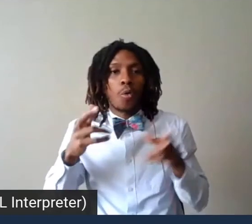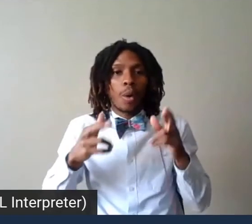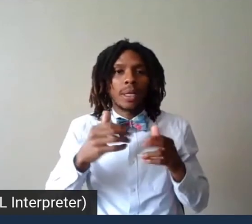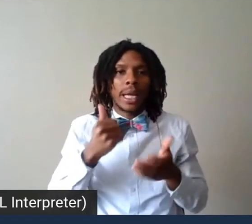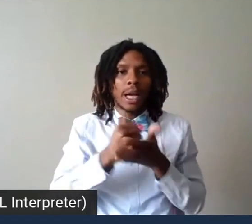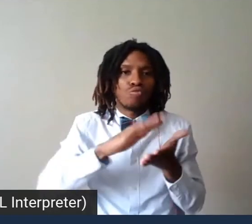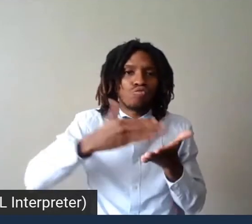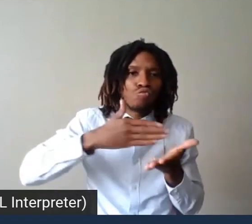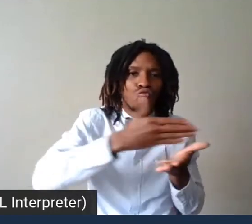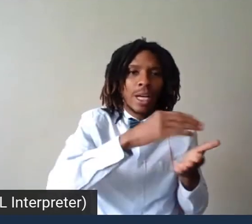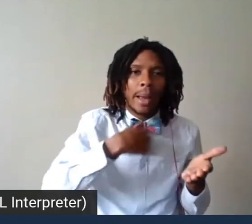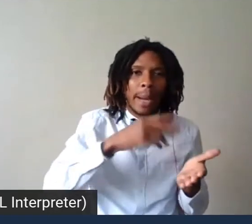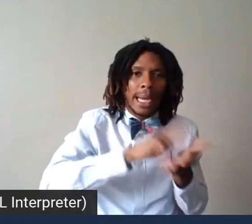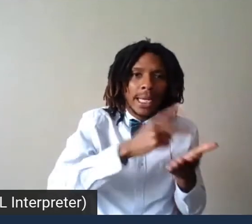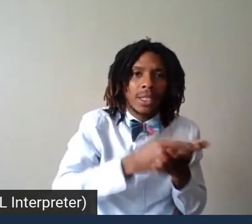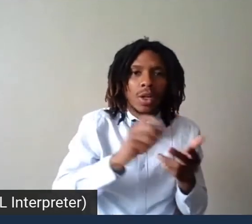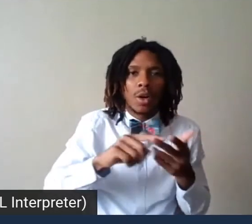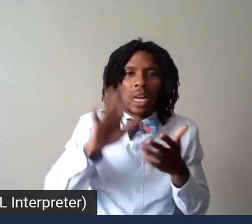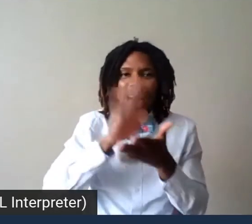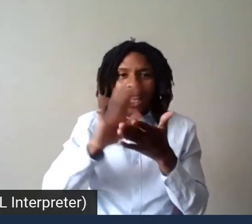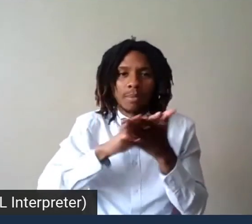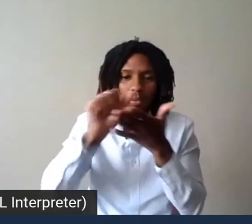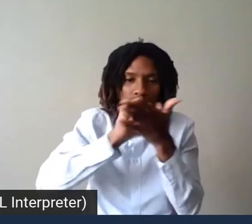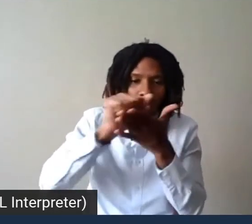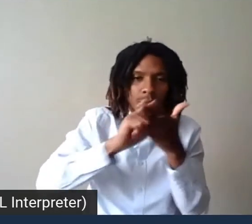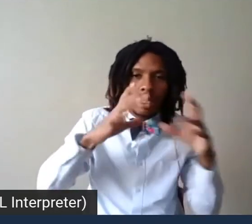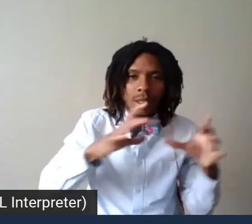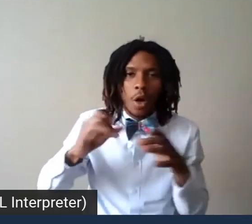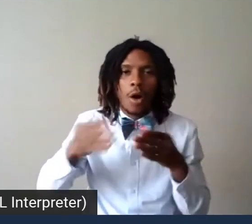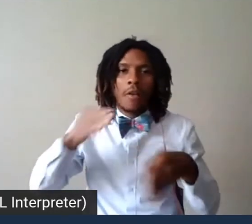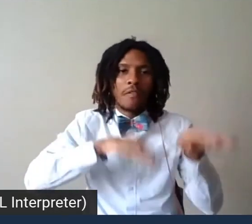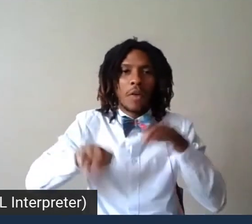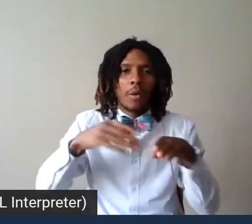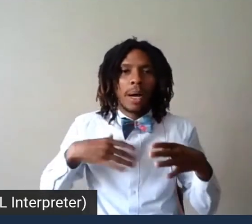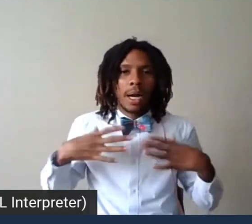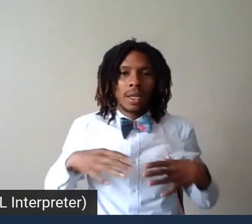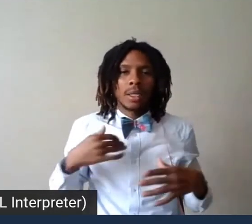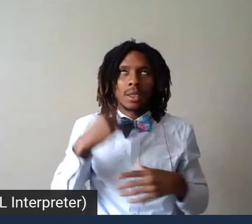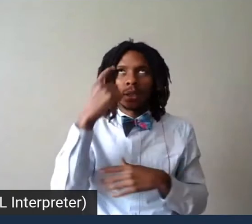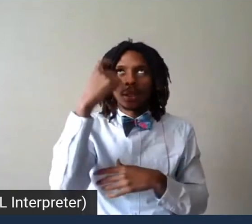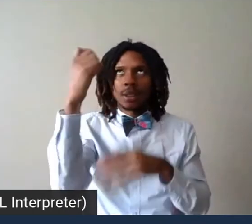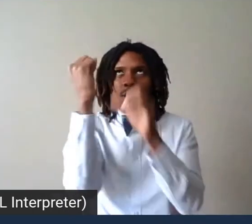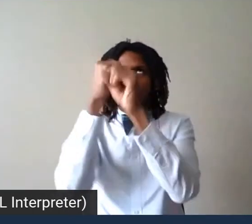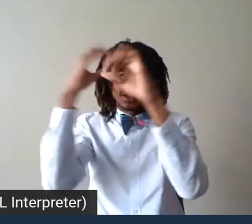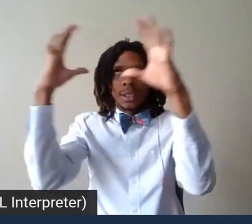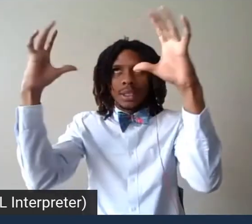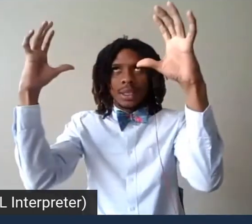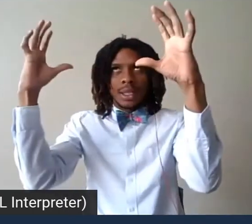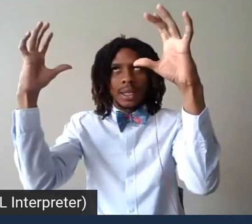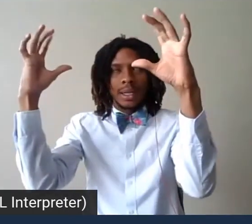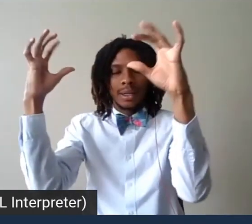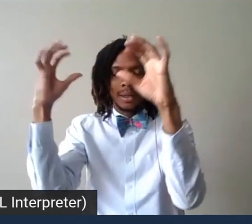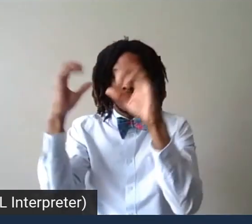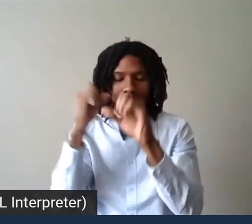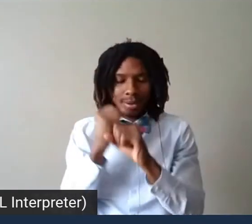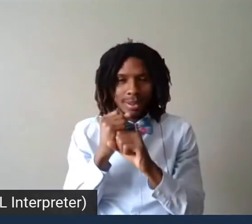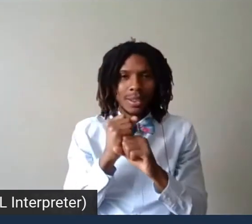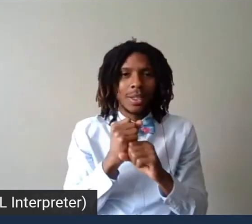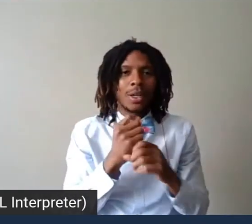that cleans my dishes and folds my clothes, which is something that I'd really like to avoid, but I can't. What about